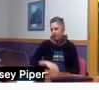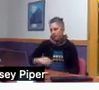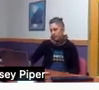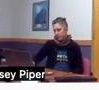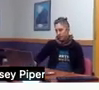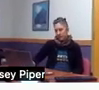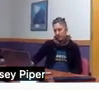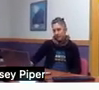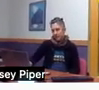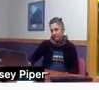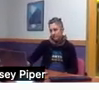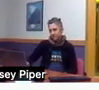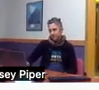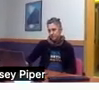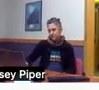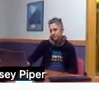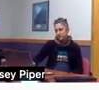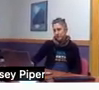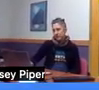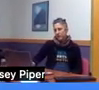So next slide.